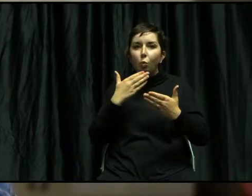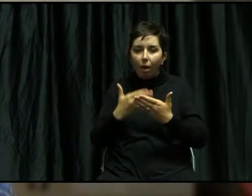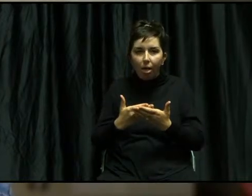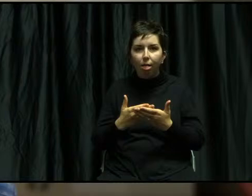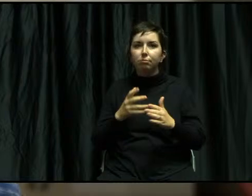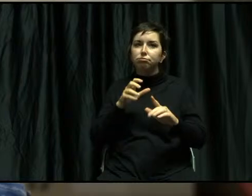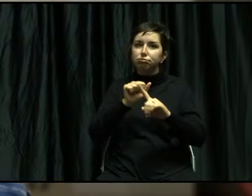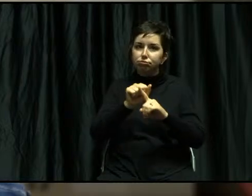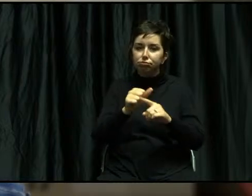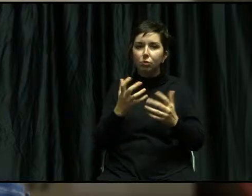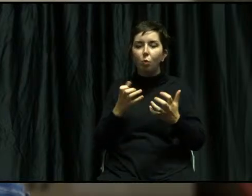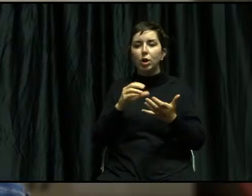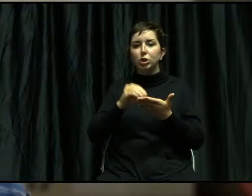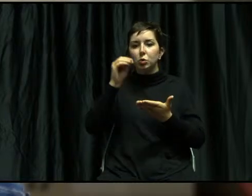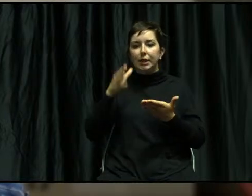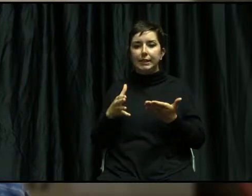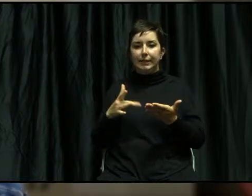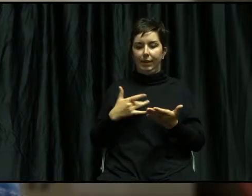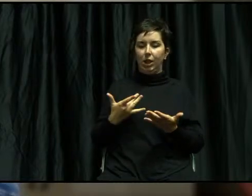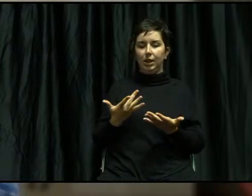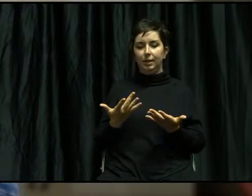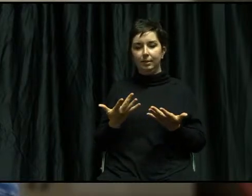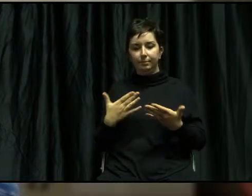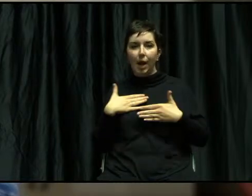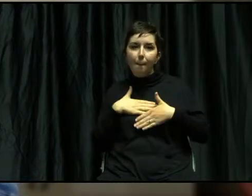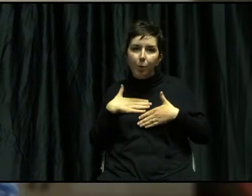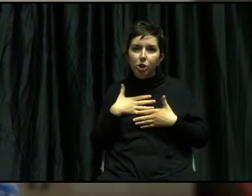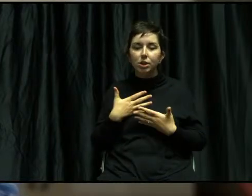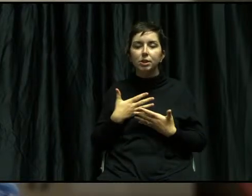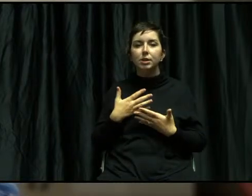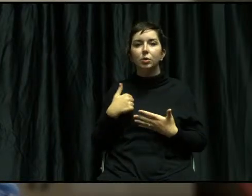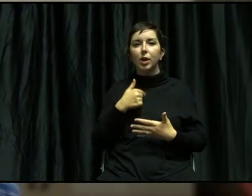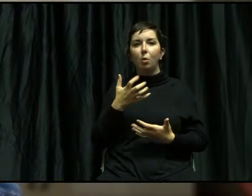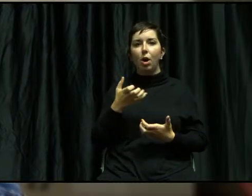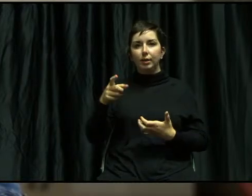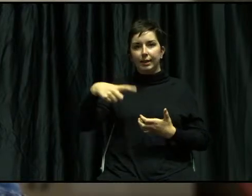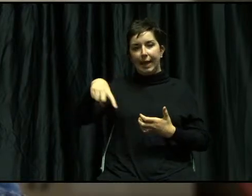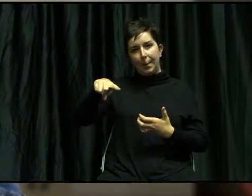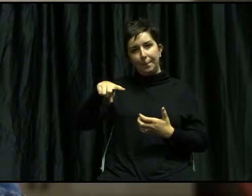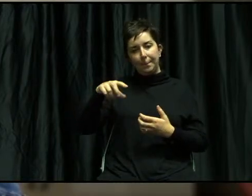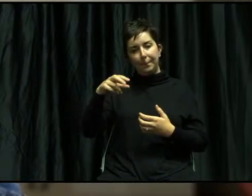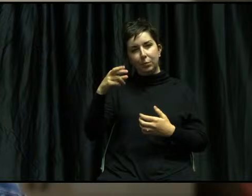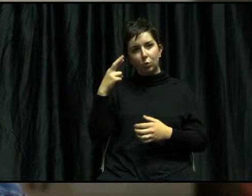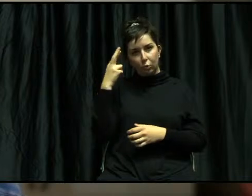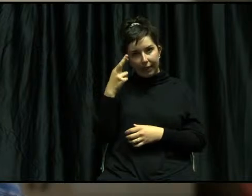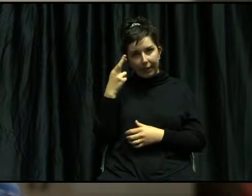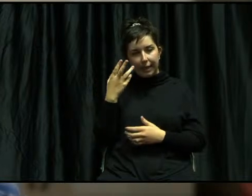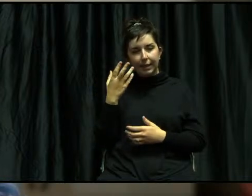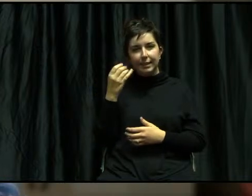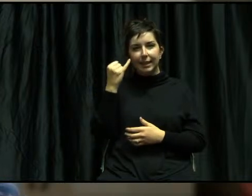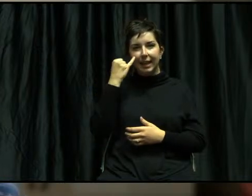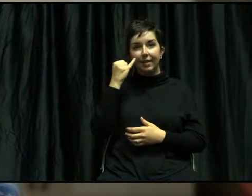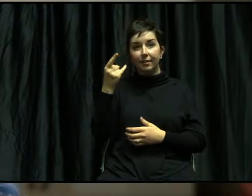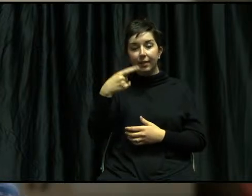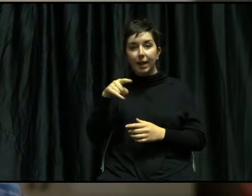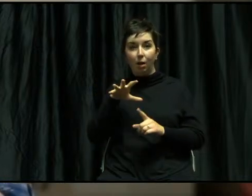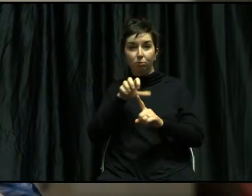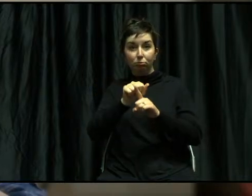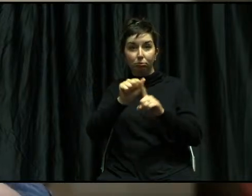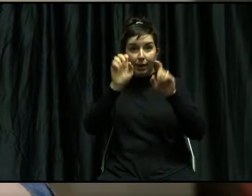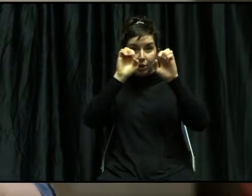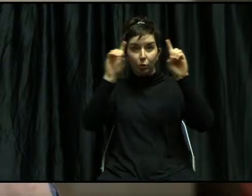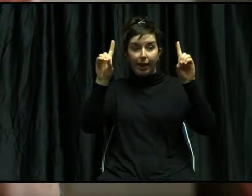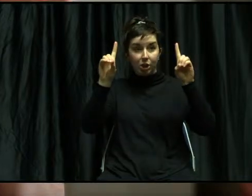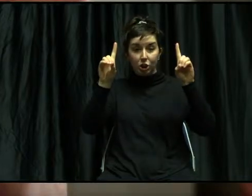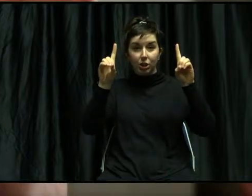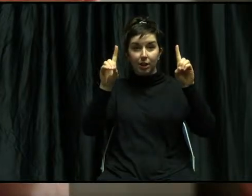feel appreciated. We want them to realize that if they get their education, it